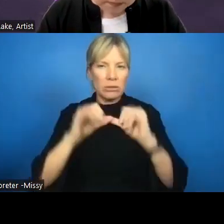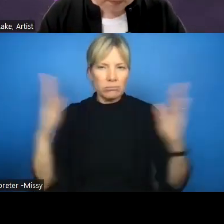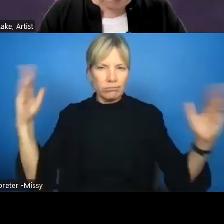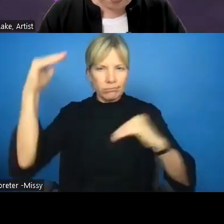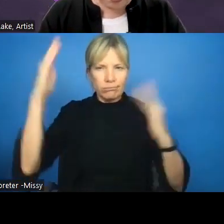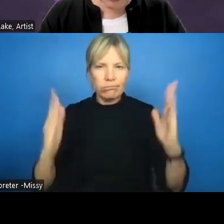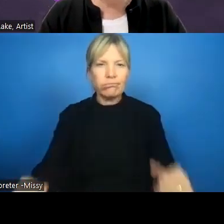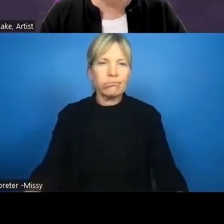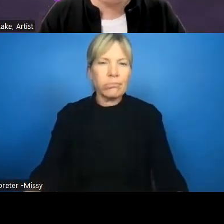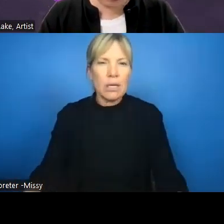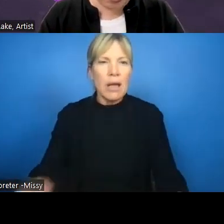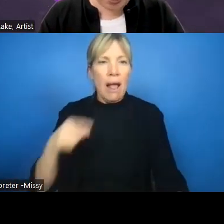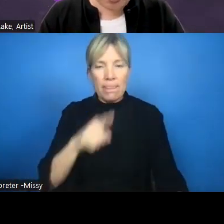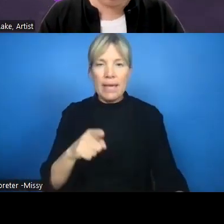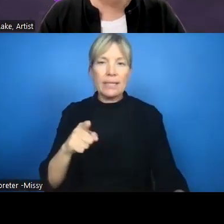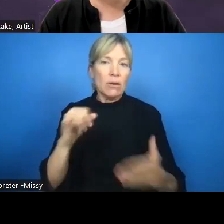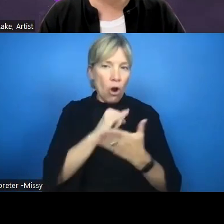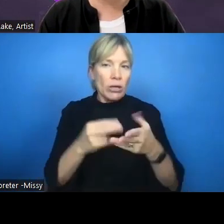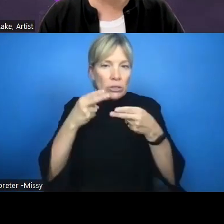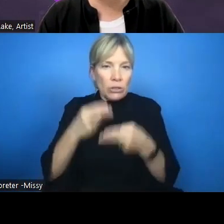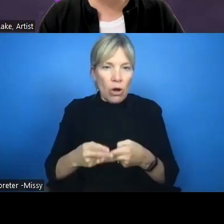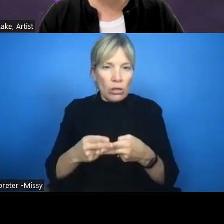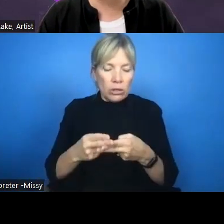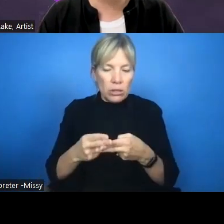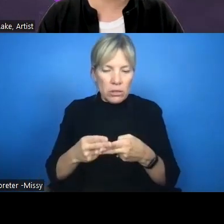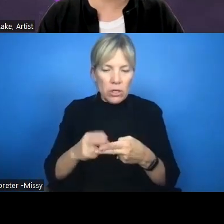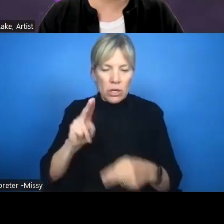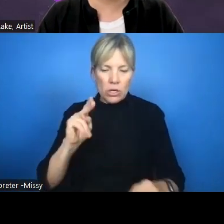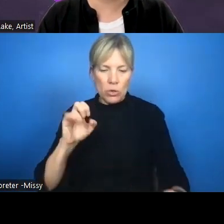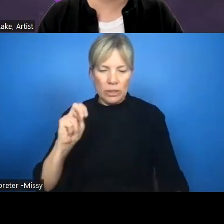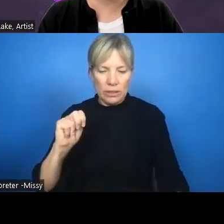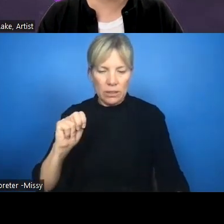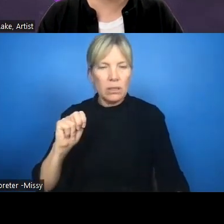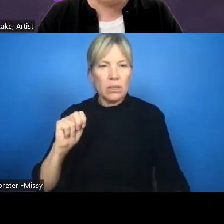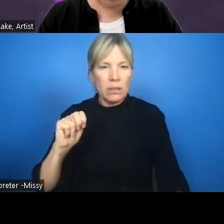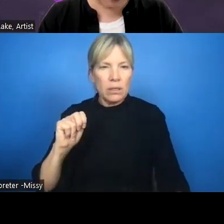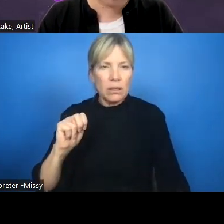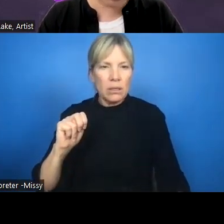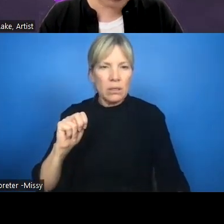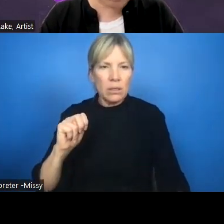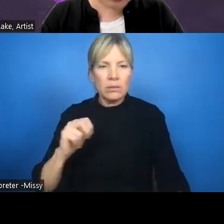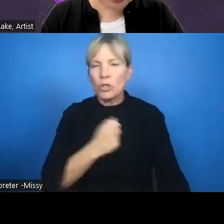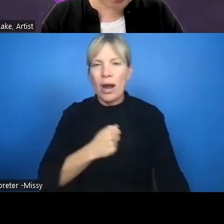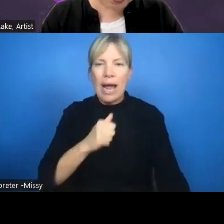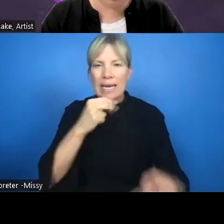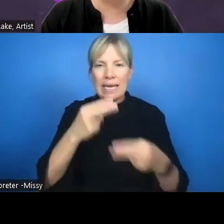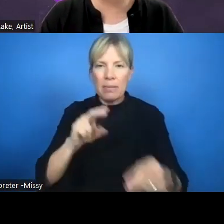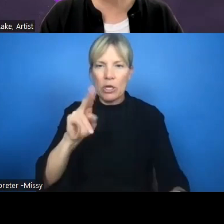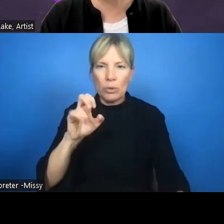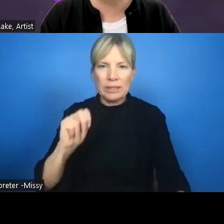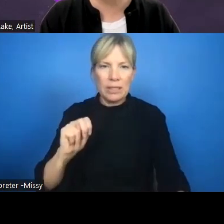So this piece is called the Unison. Sorry, I didn't name this one Unison, but it's this piece is